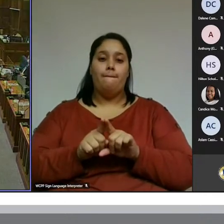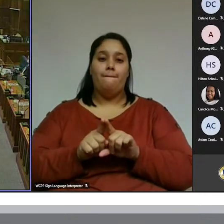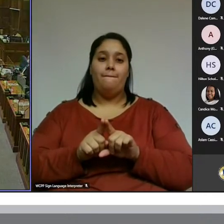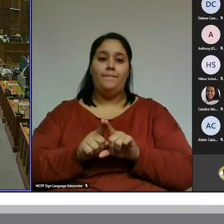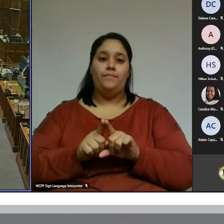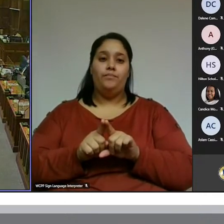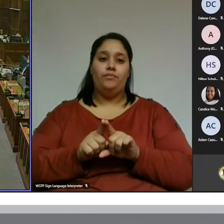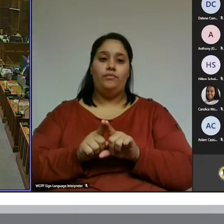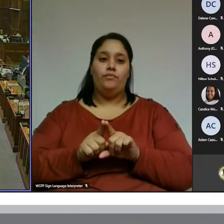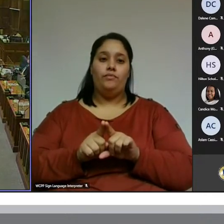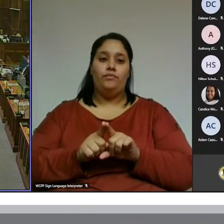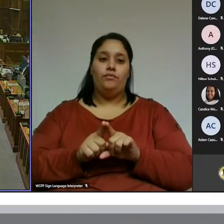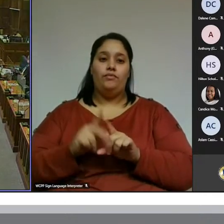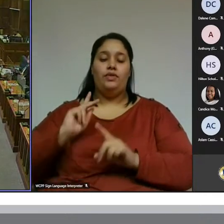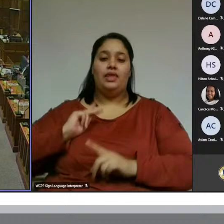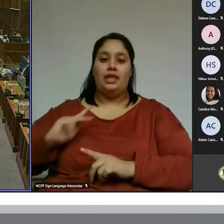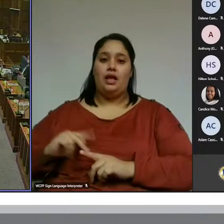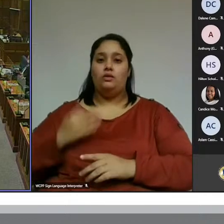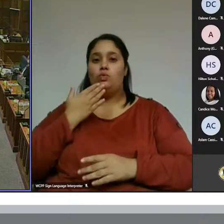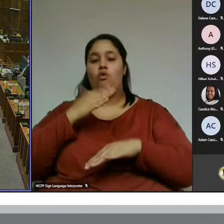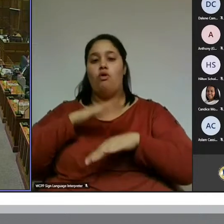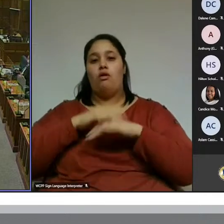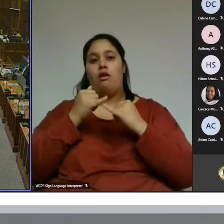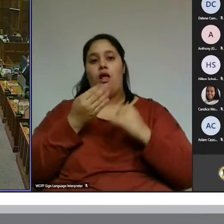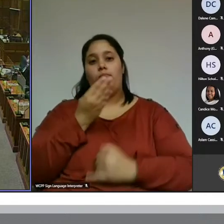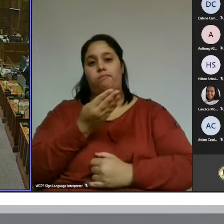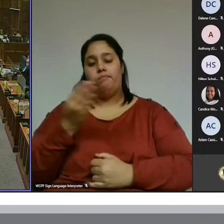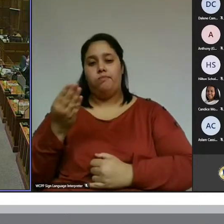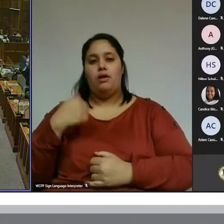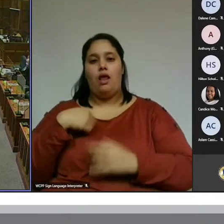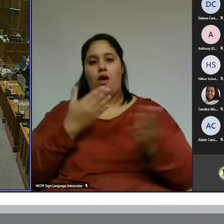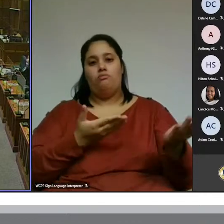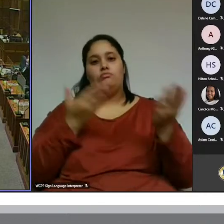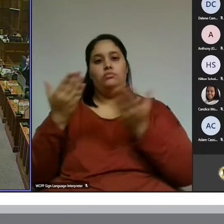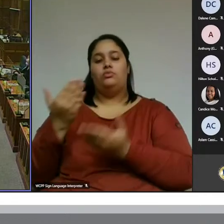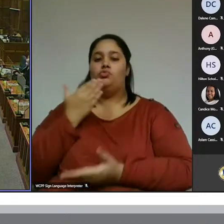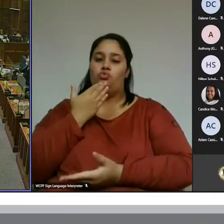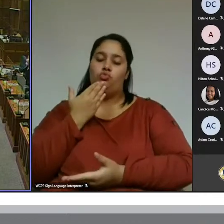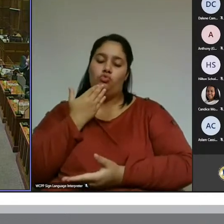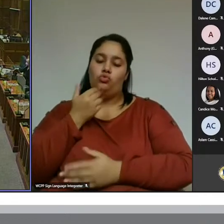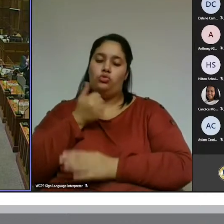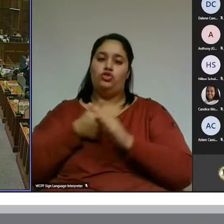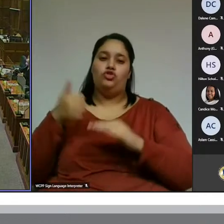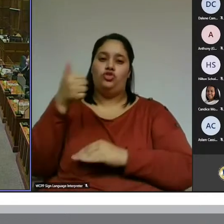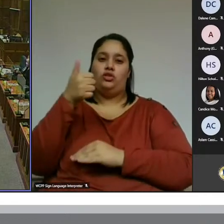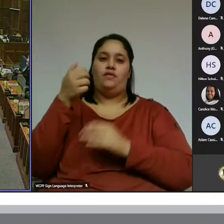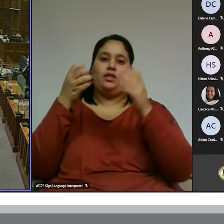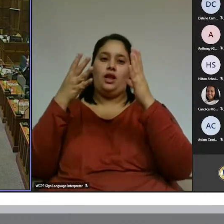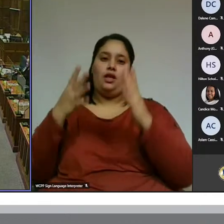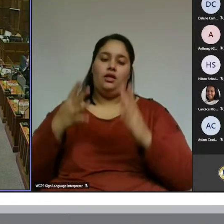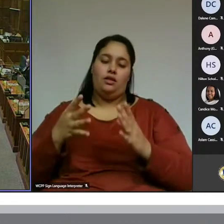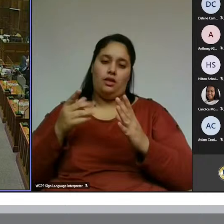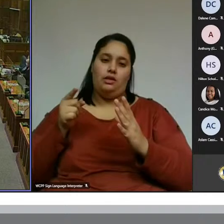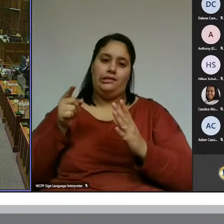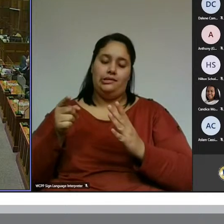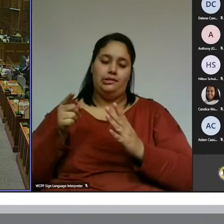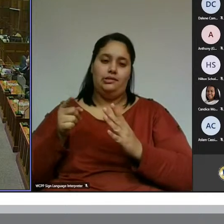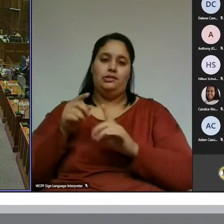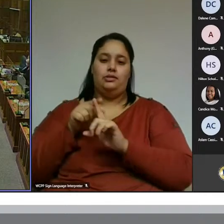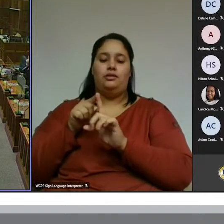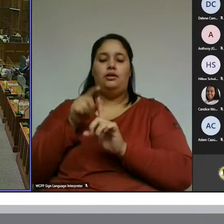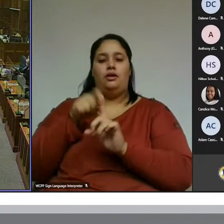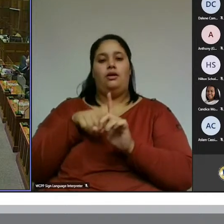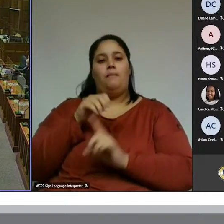and those and guests online, I'm going to hand you over to the Chief Director, Mr.